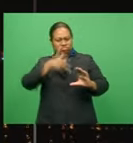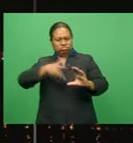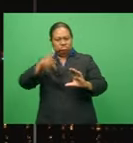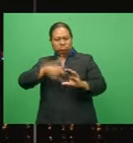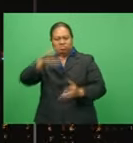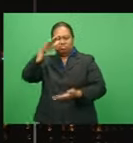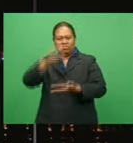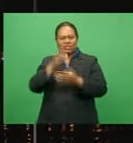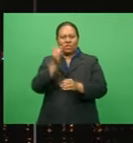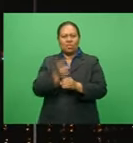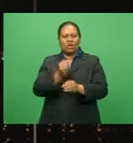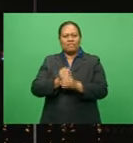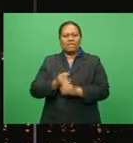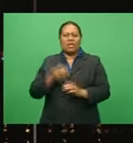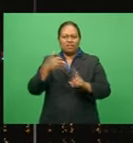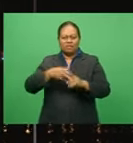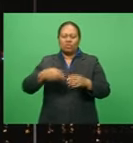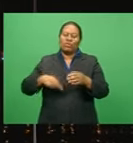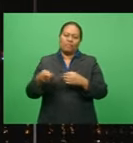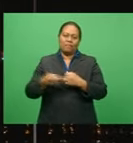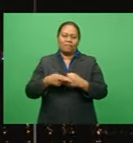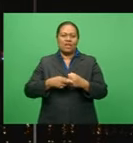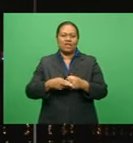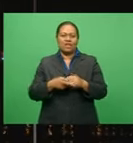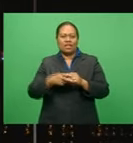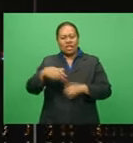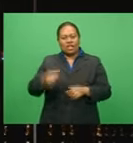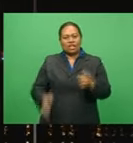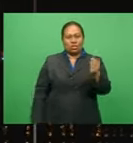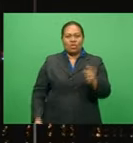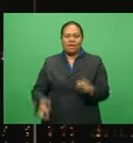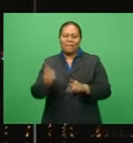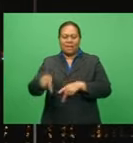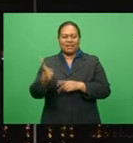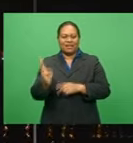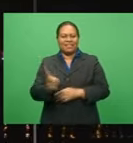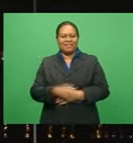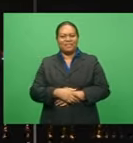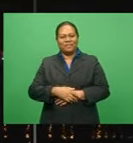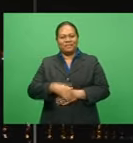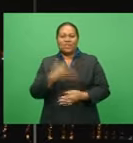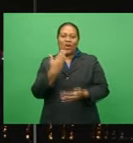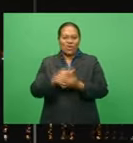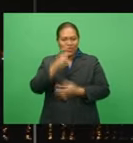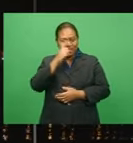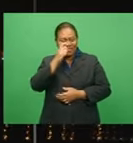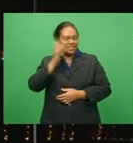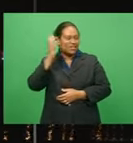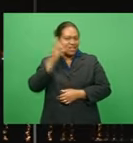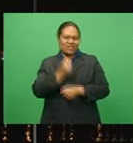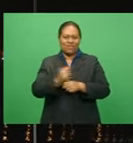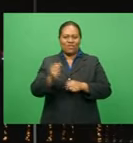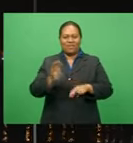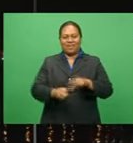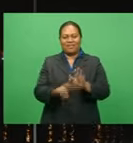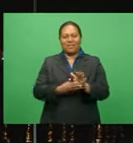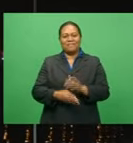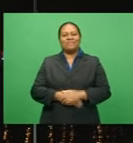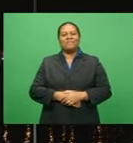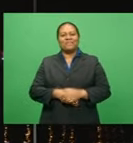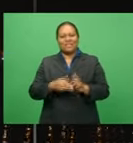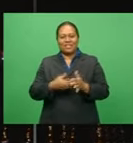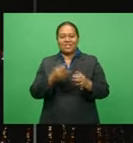crime, and major refurbishment for Sukuna Park. Now for these stories and others, tune in daily to our sister radio station Gold FM.